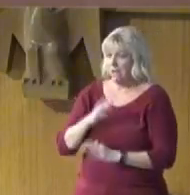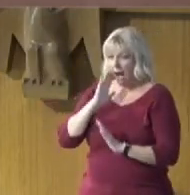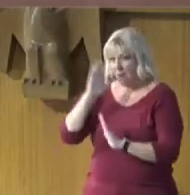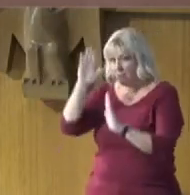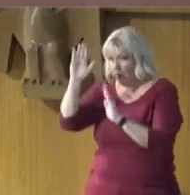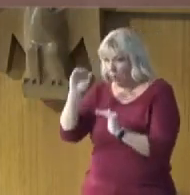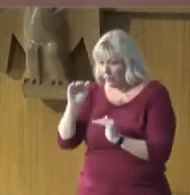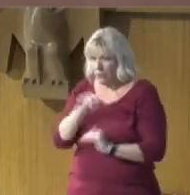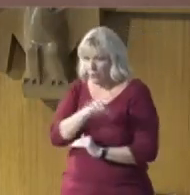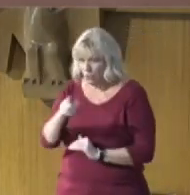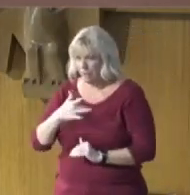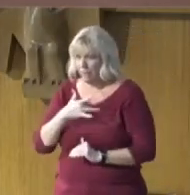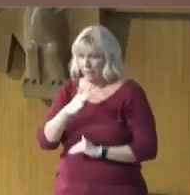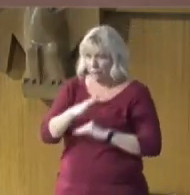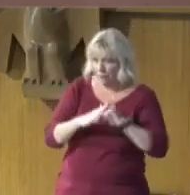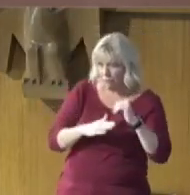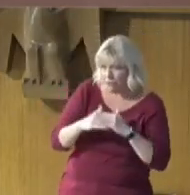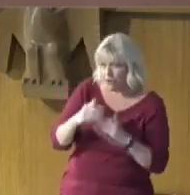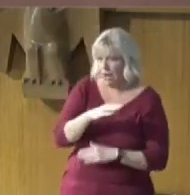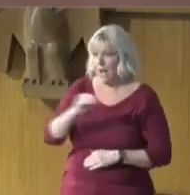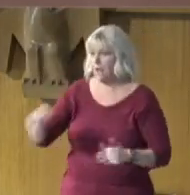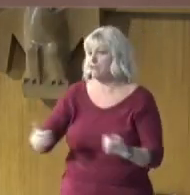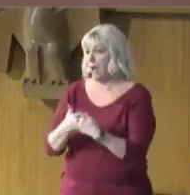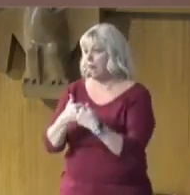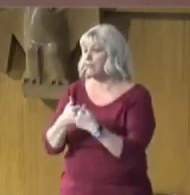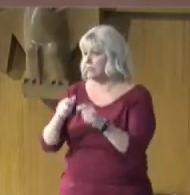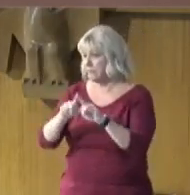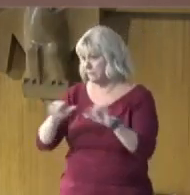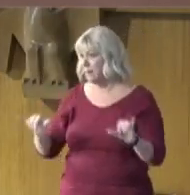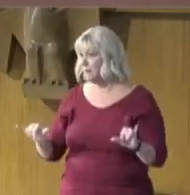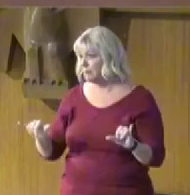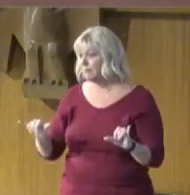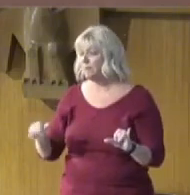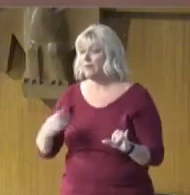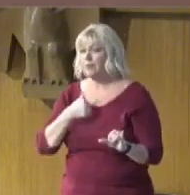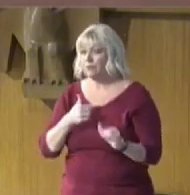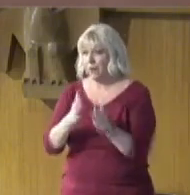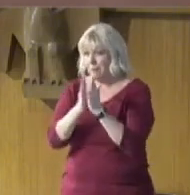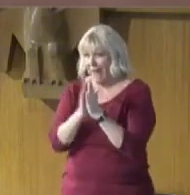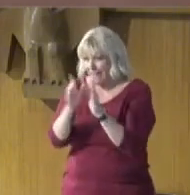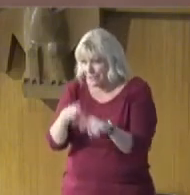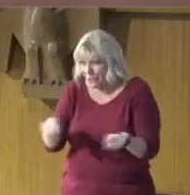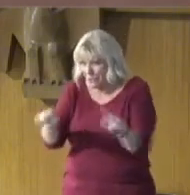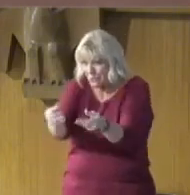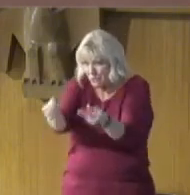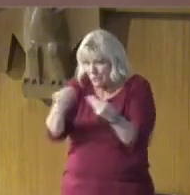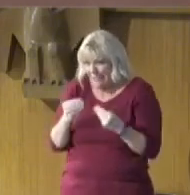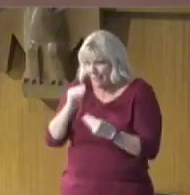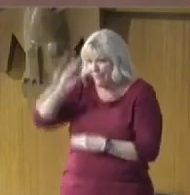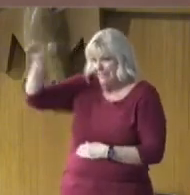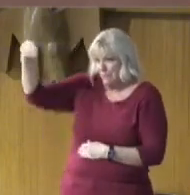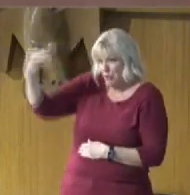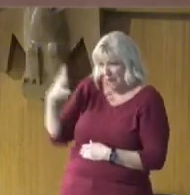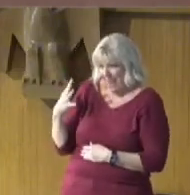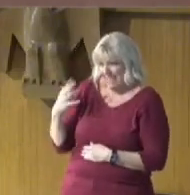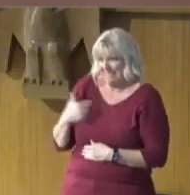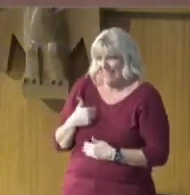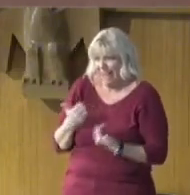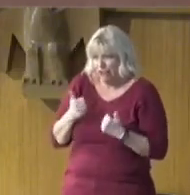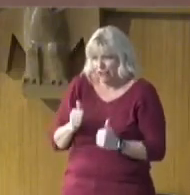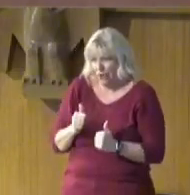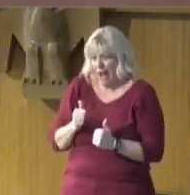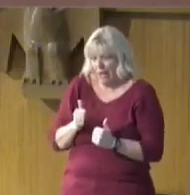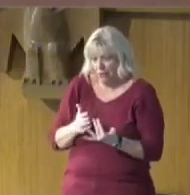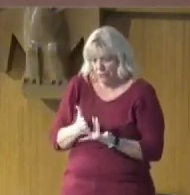simultaneously comfort you and challenge you. And so I'm asking you to give me some grace as I try to stumble through the darkness of